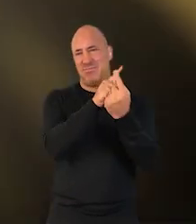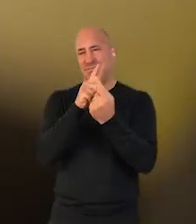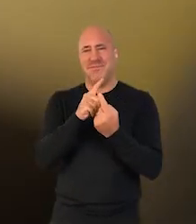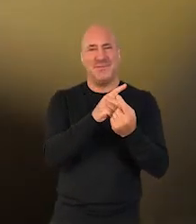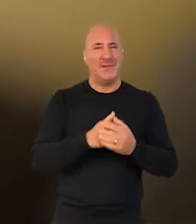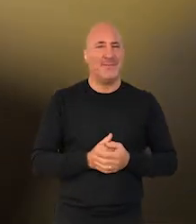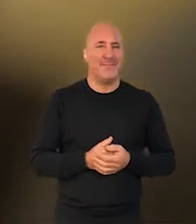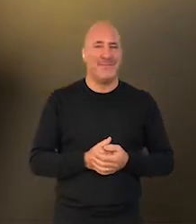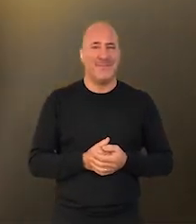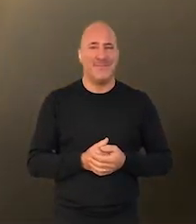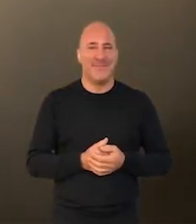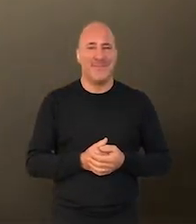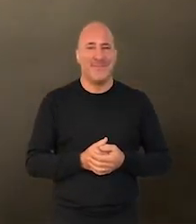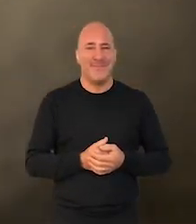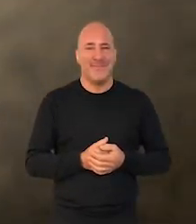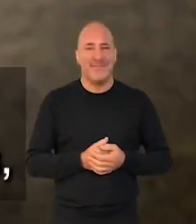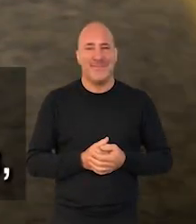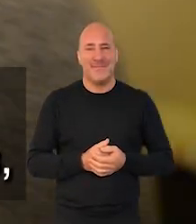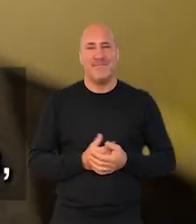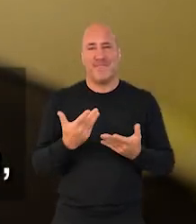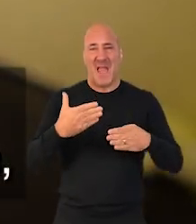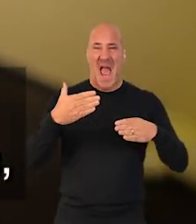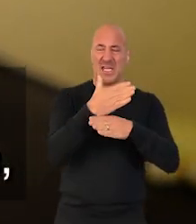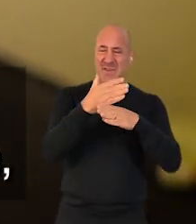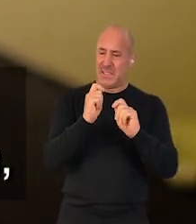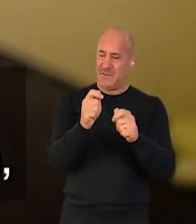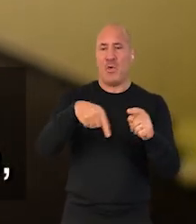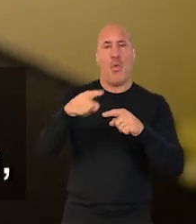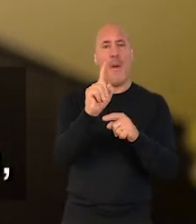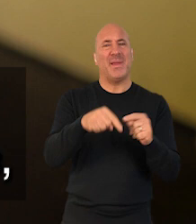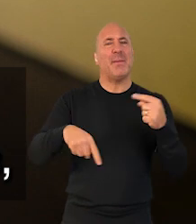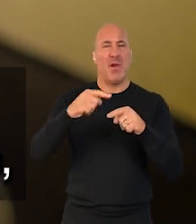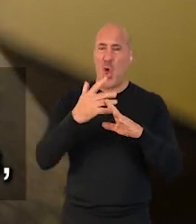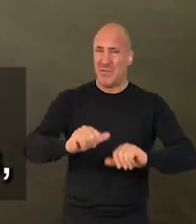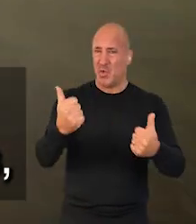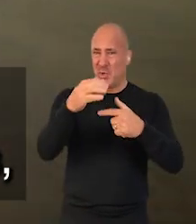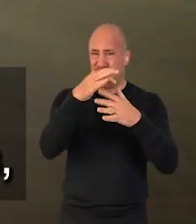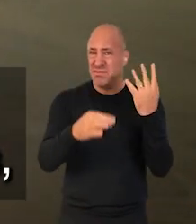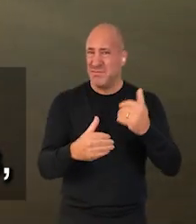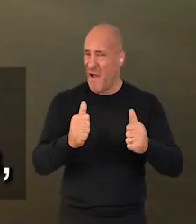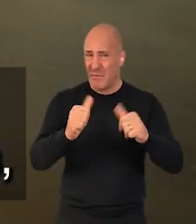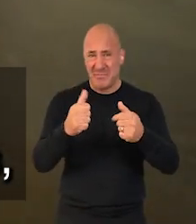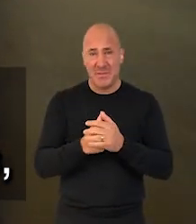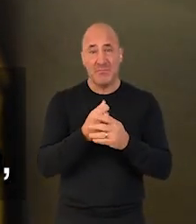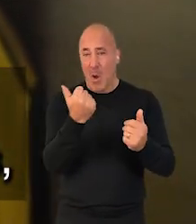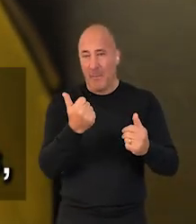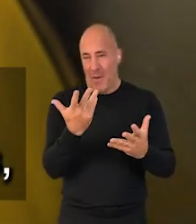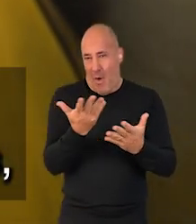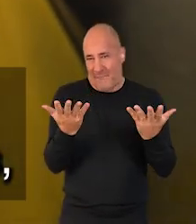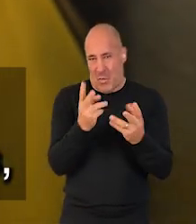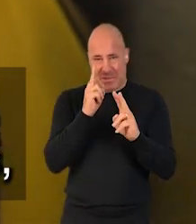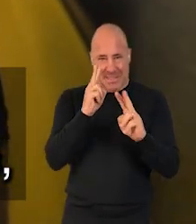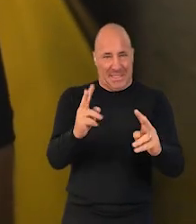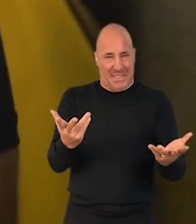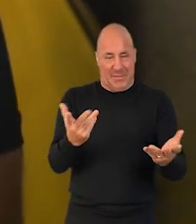to Warrington Wolves here. So there's loads of benefits that these activities have on our participants. Some of them I think are